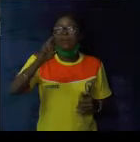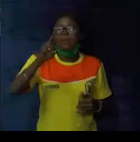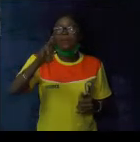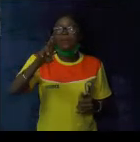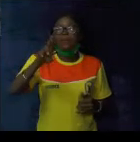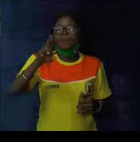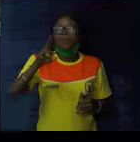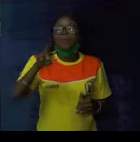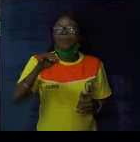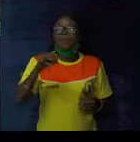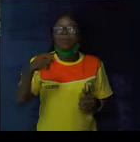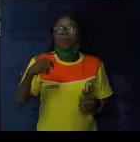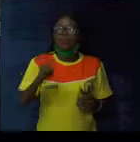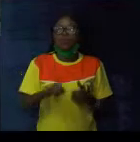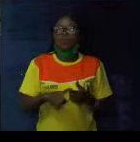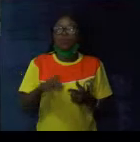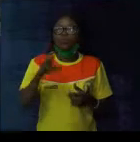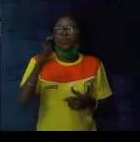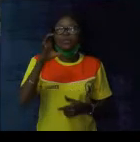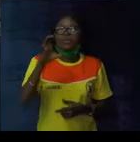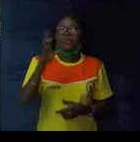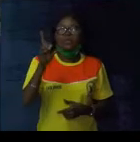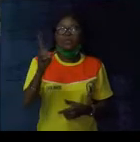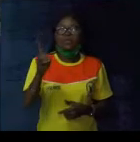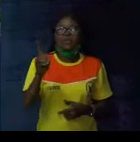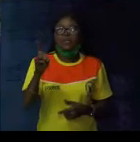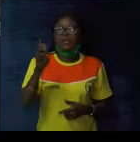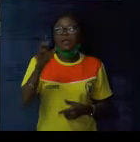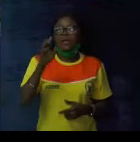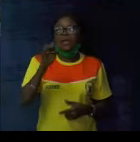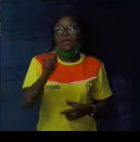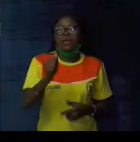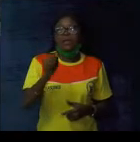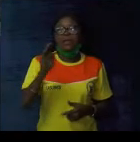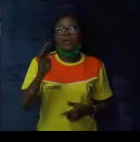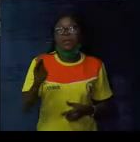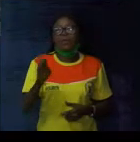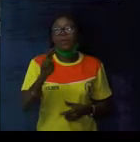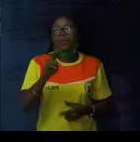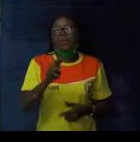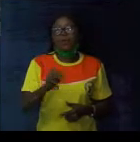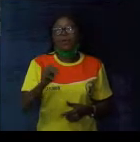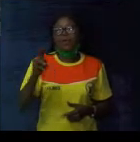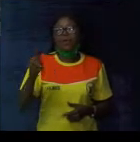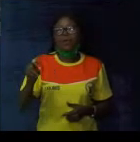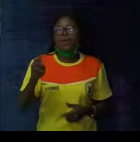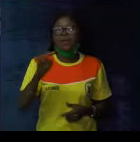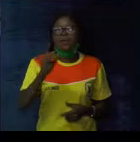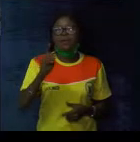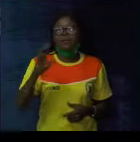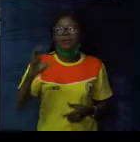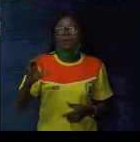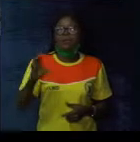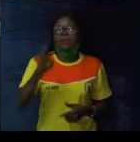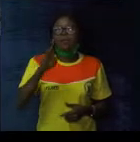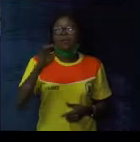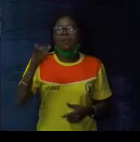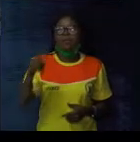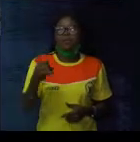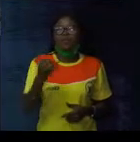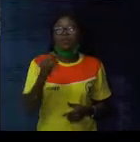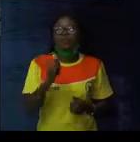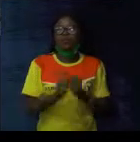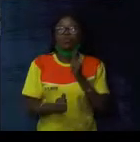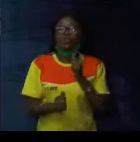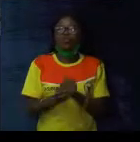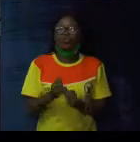lines are? Well, we have CD, then we have AB, MN, DC, BJ. So, which line is perpendicular